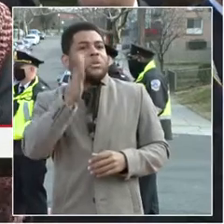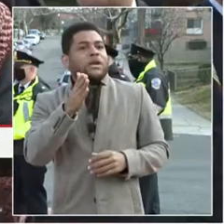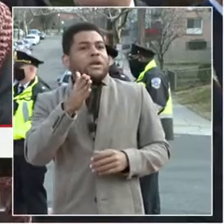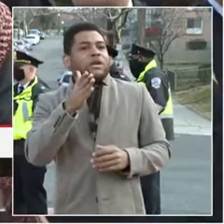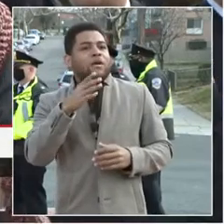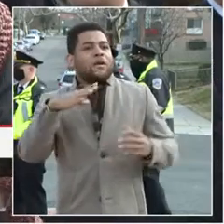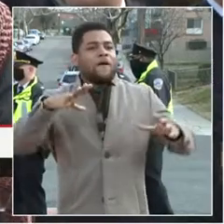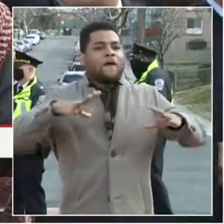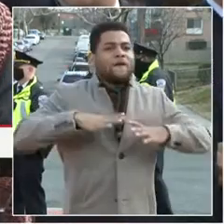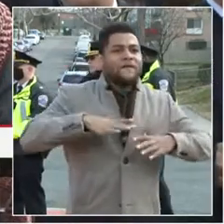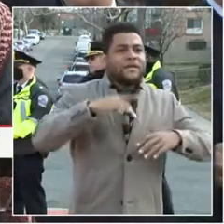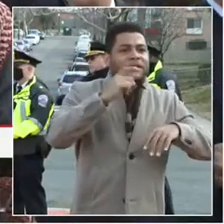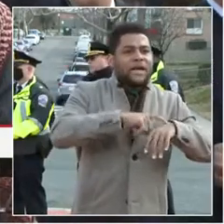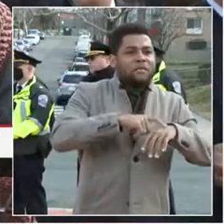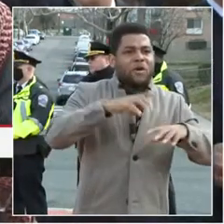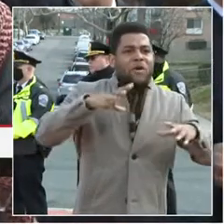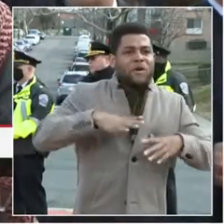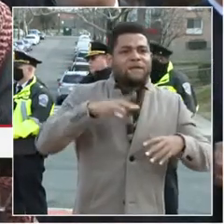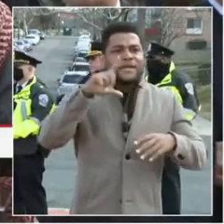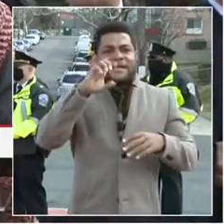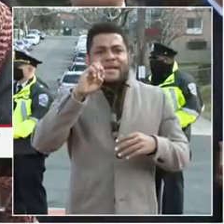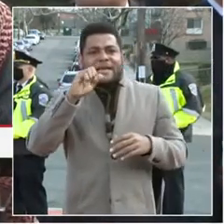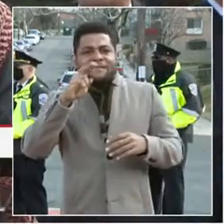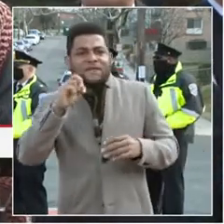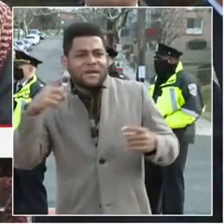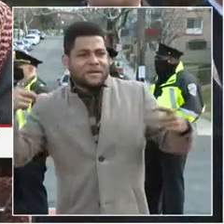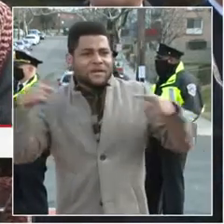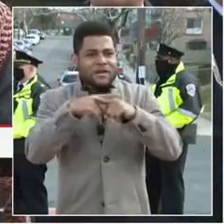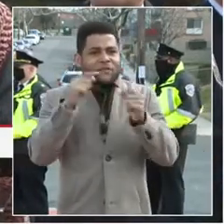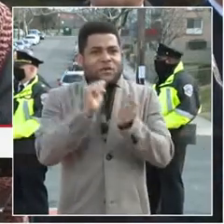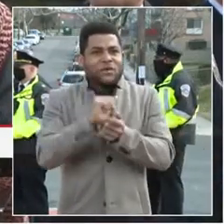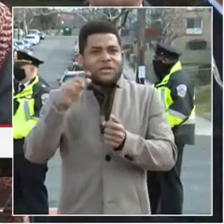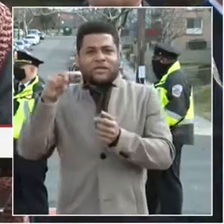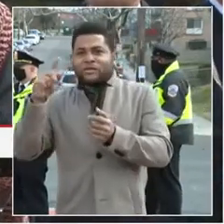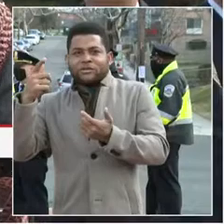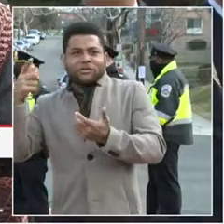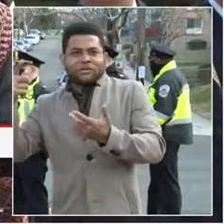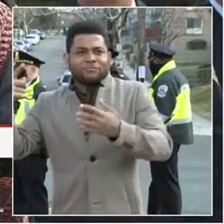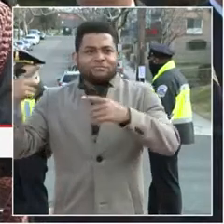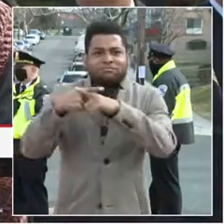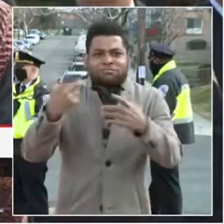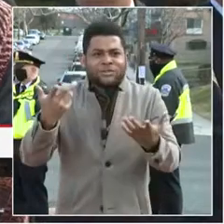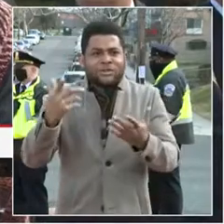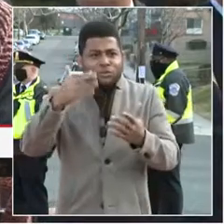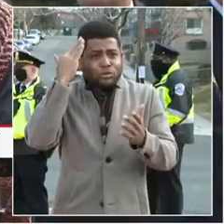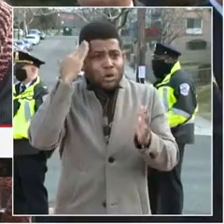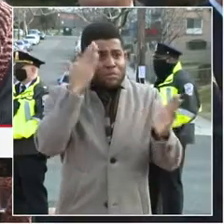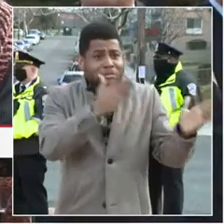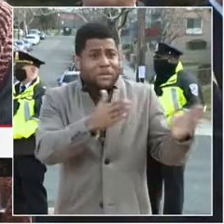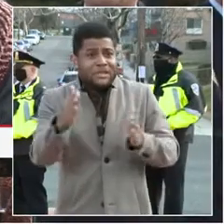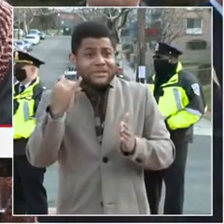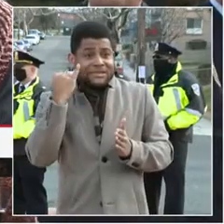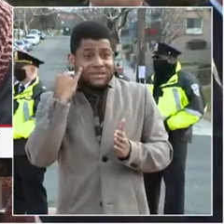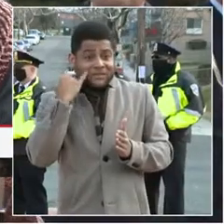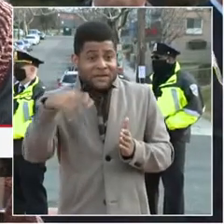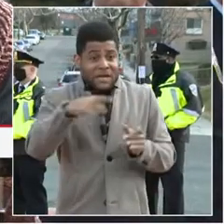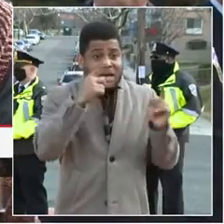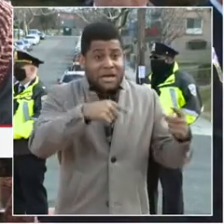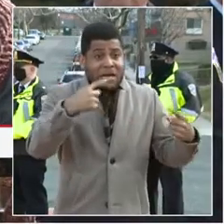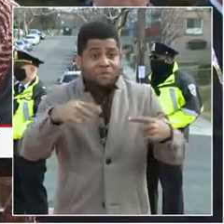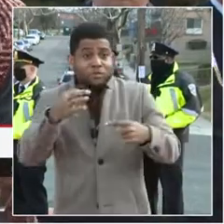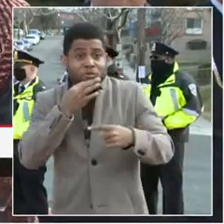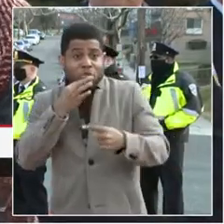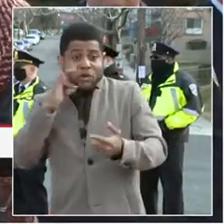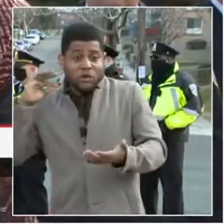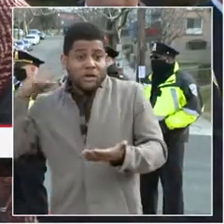Could you confirm any of that, or tell us about a plan of action if we are having these disturbances possibility coming?